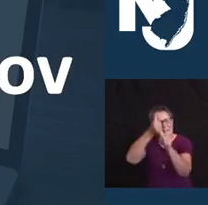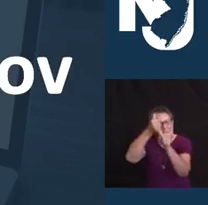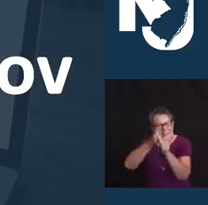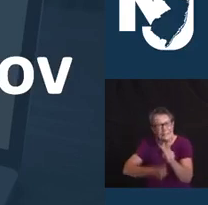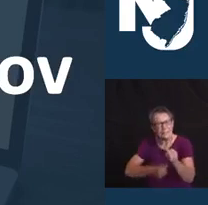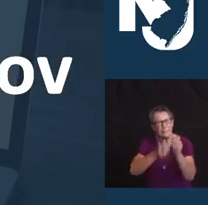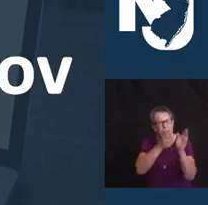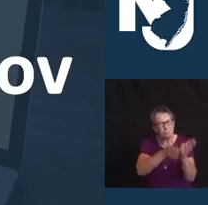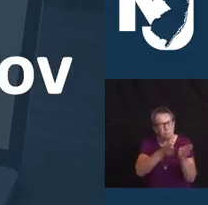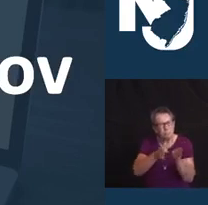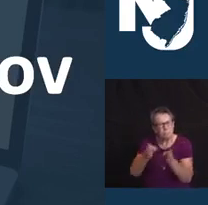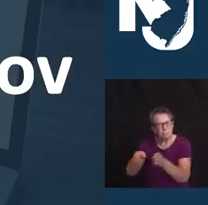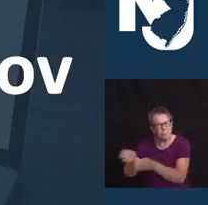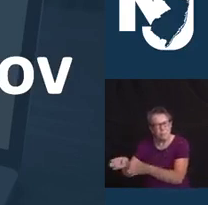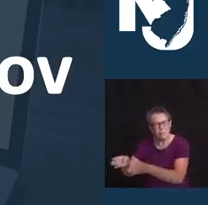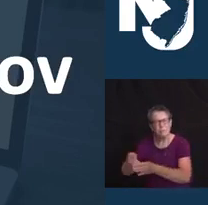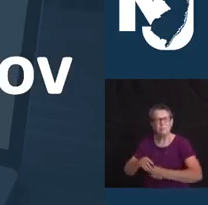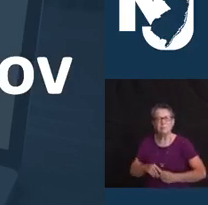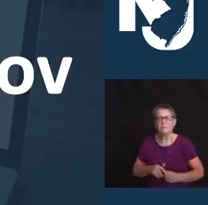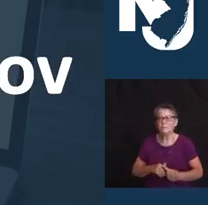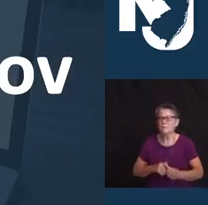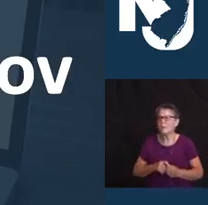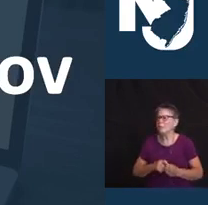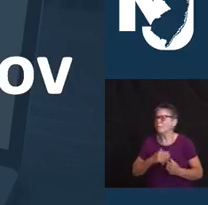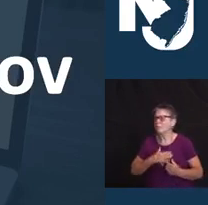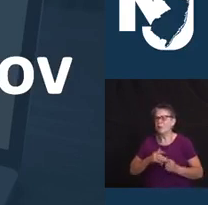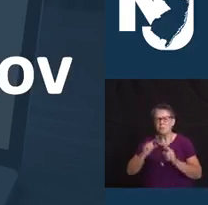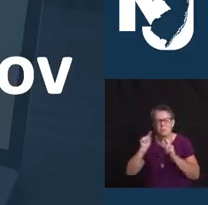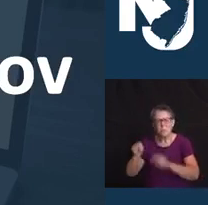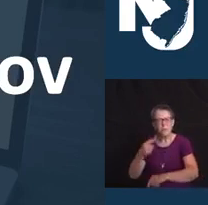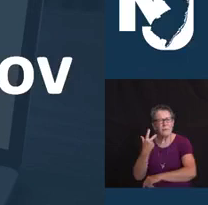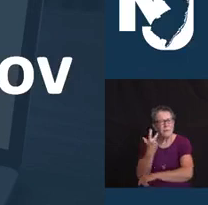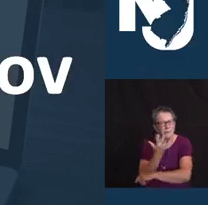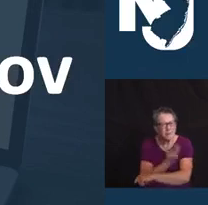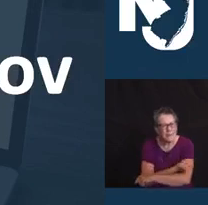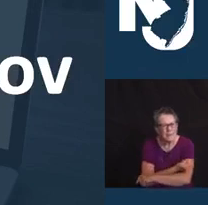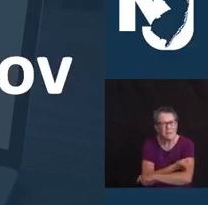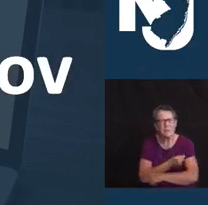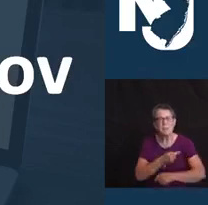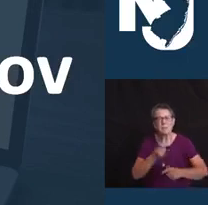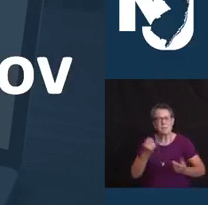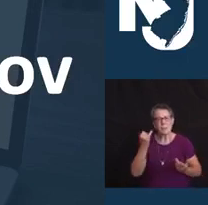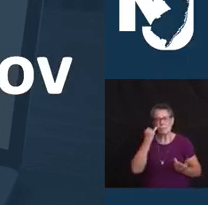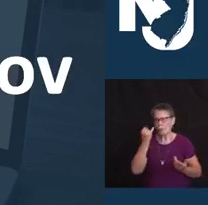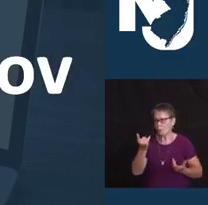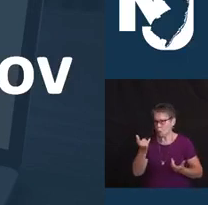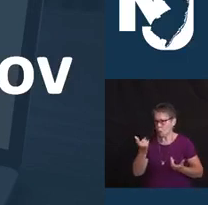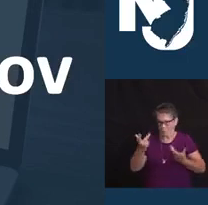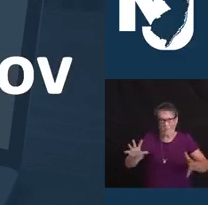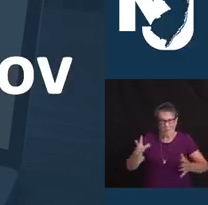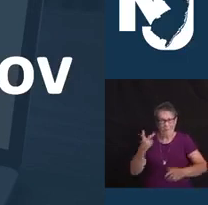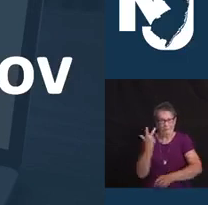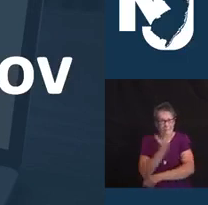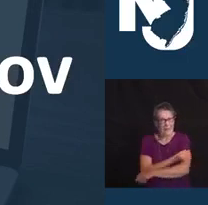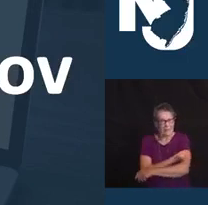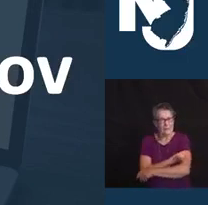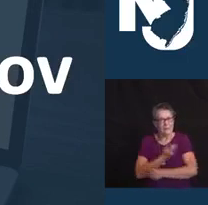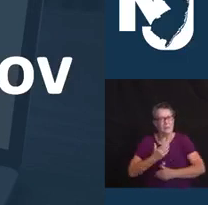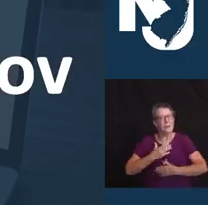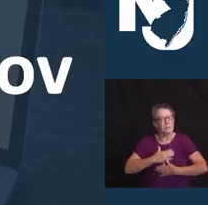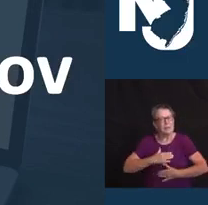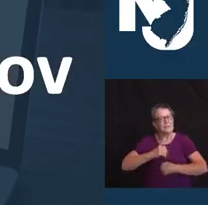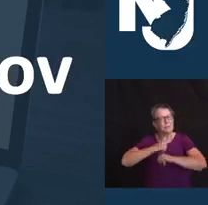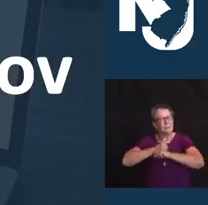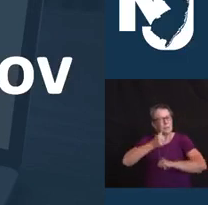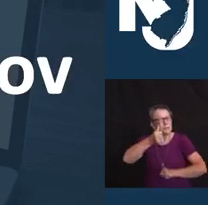use your common sense to further protect yourself. Do things like wear a face mask inside when you're not sure of the status